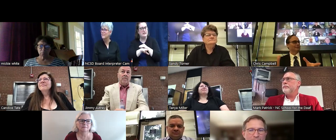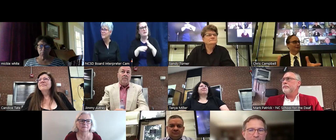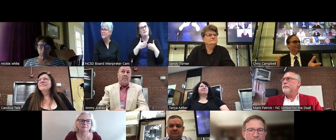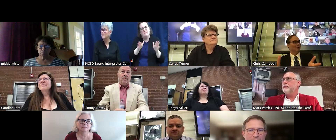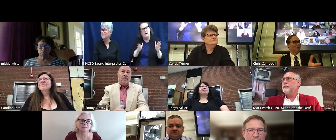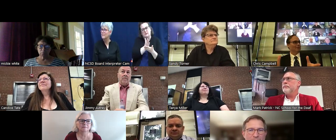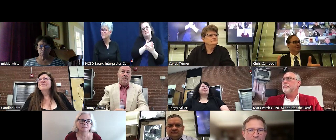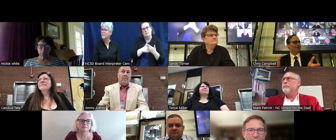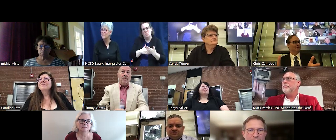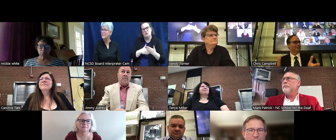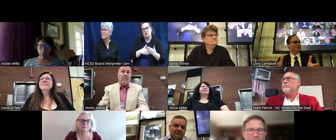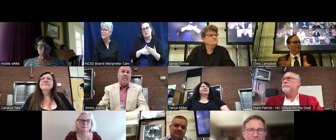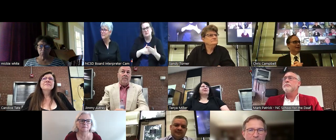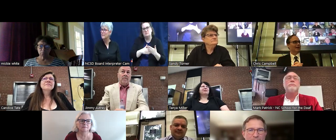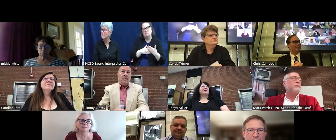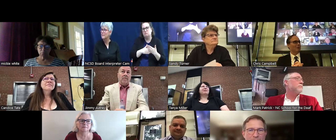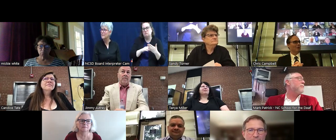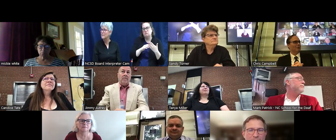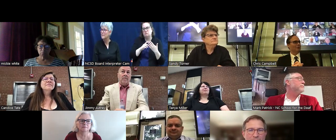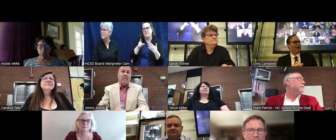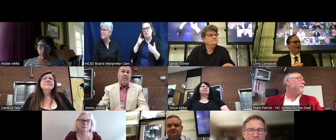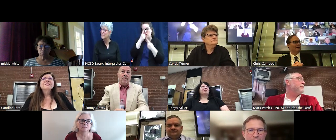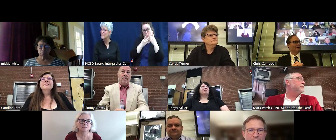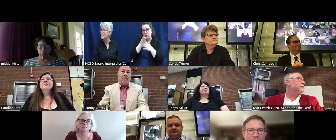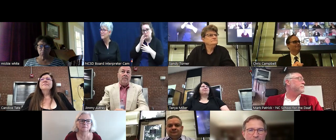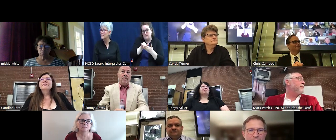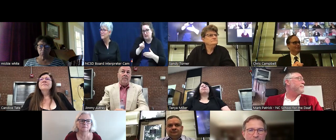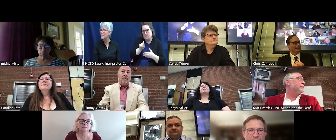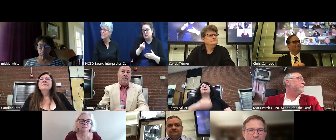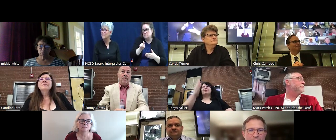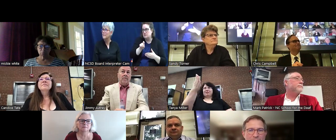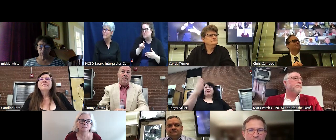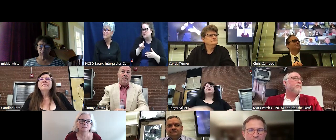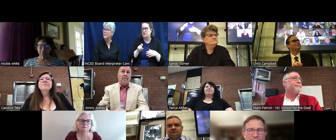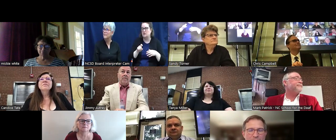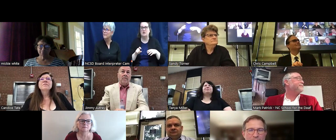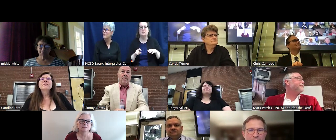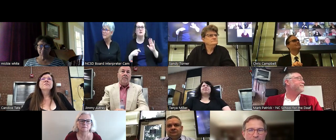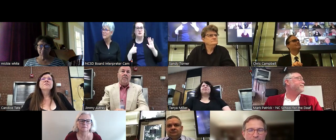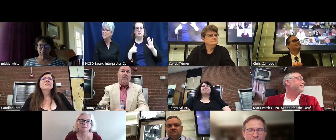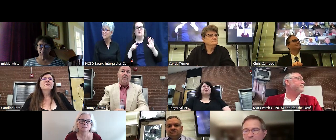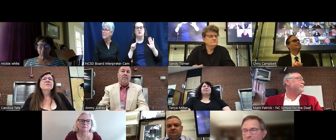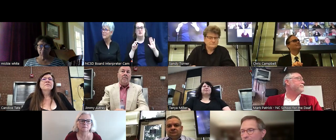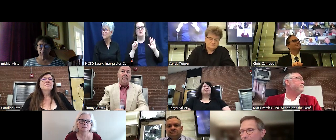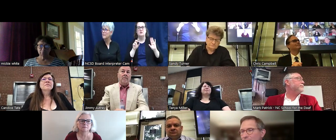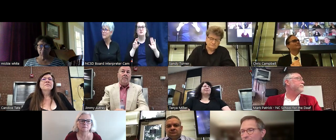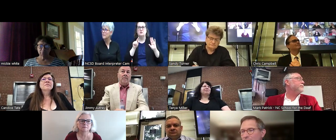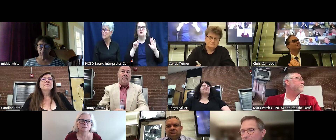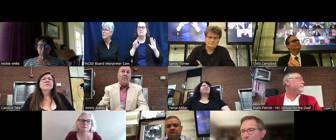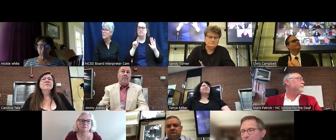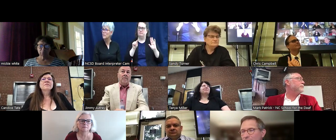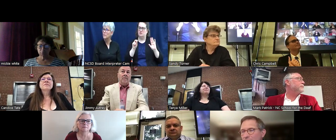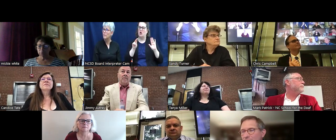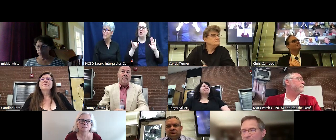portions of the board materials? Have y'all thought through that? And this is Tanya. I don't know that